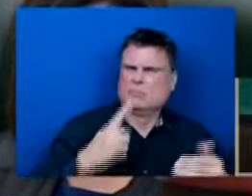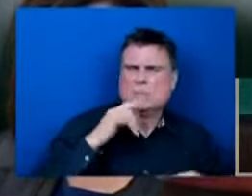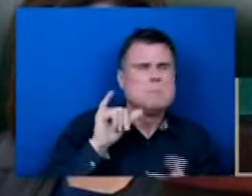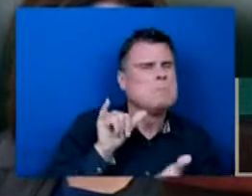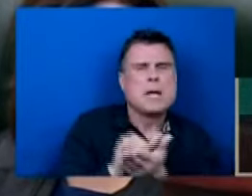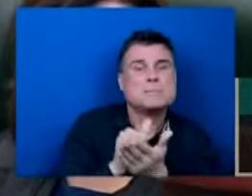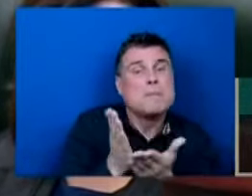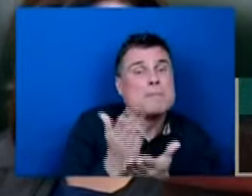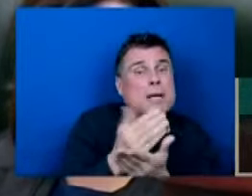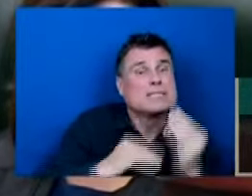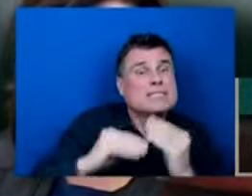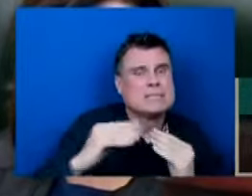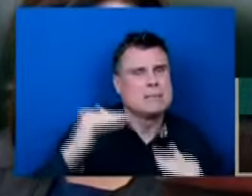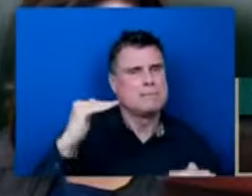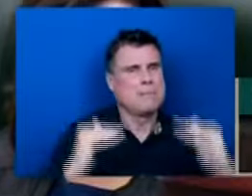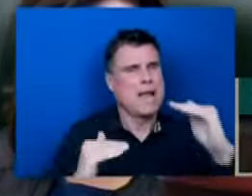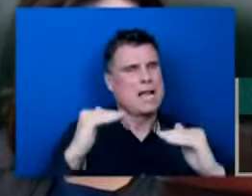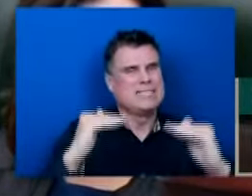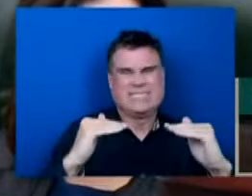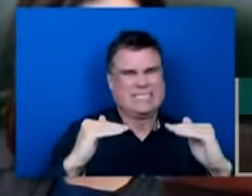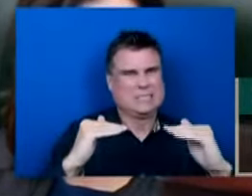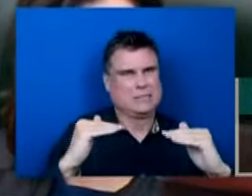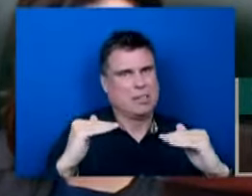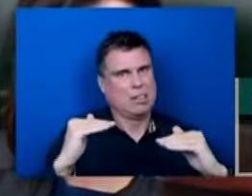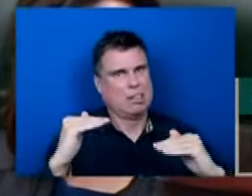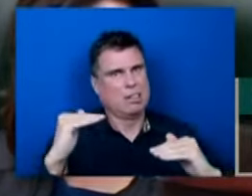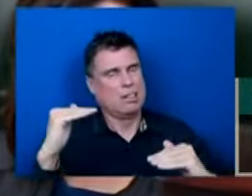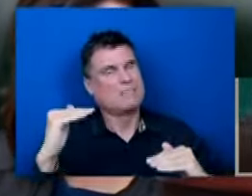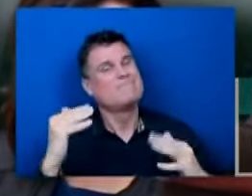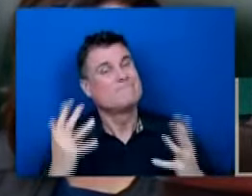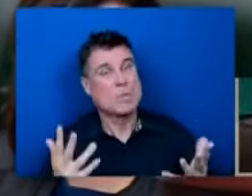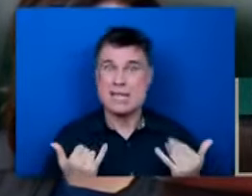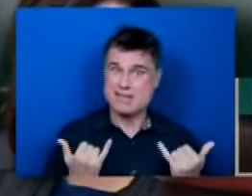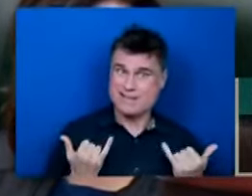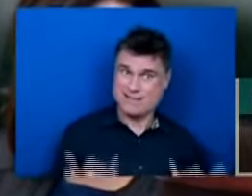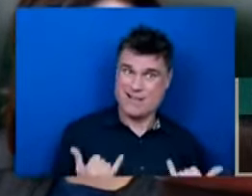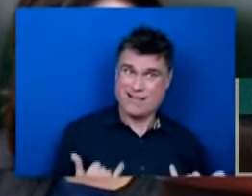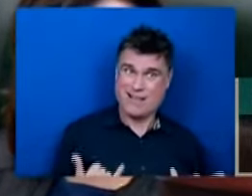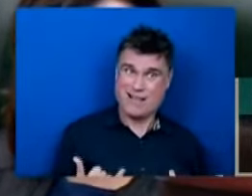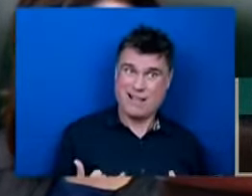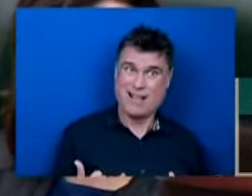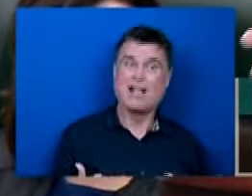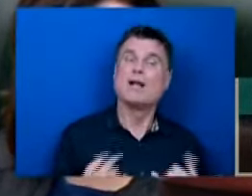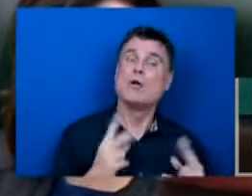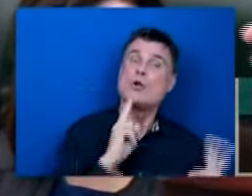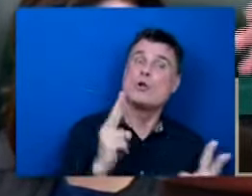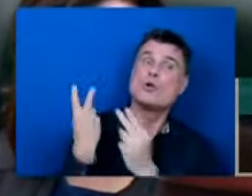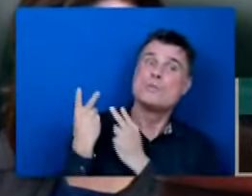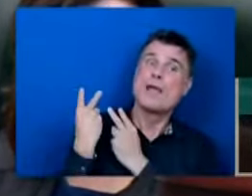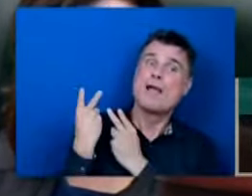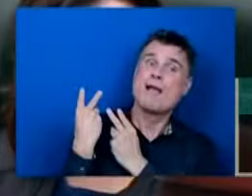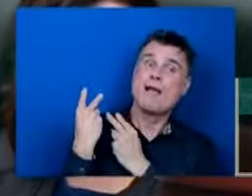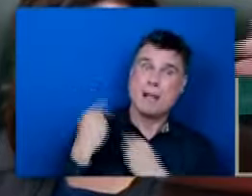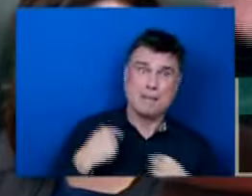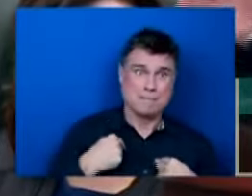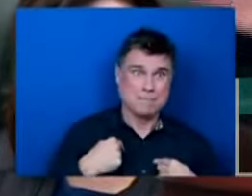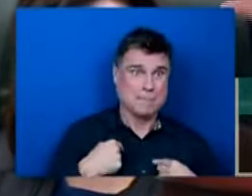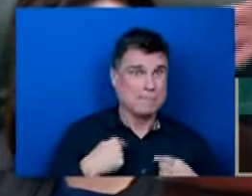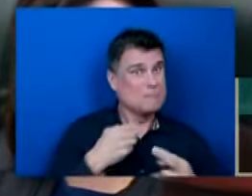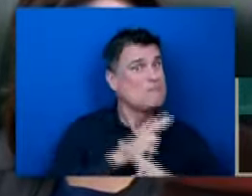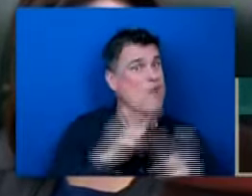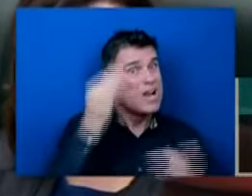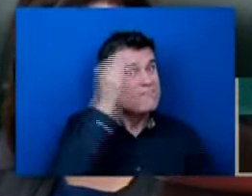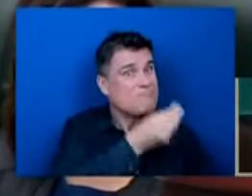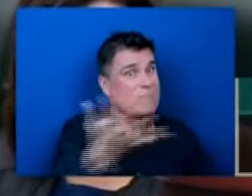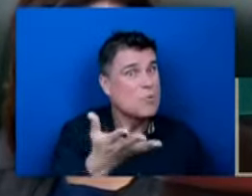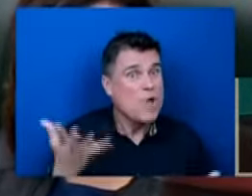day. So, Mr. Speaker, it is in that context that makes what I am about to say so incredible. We've worked